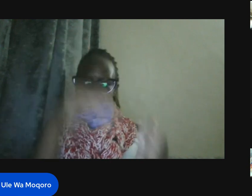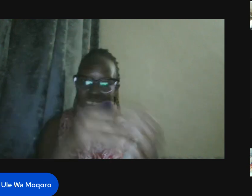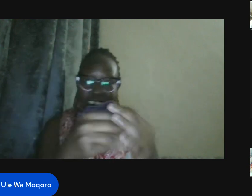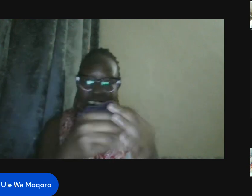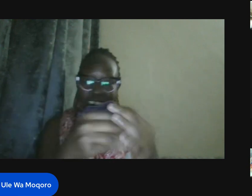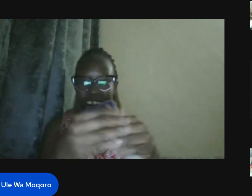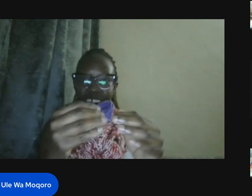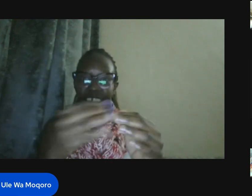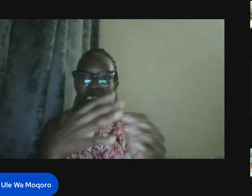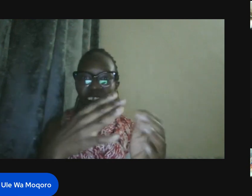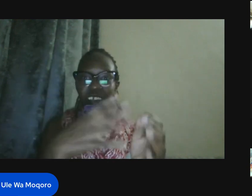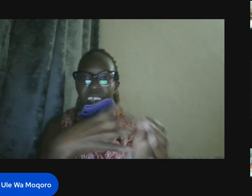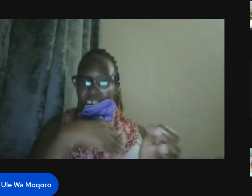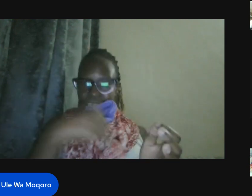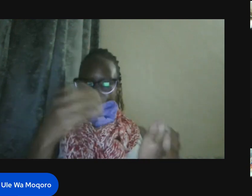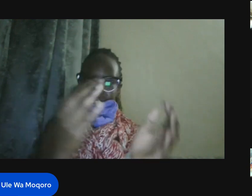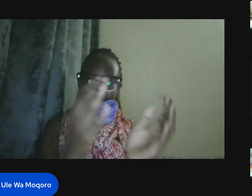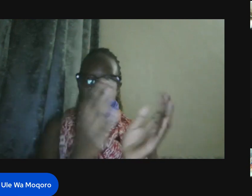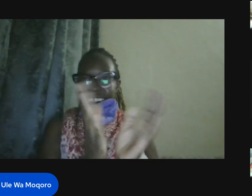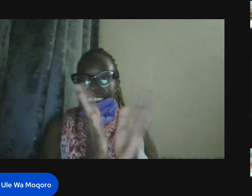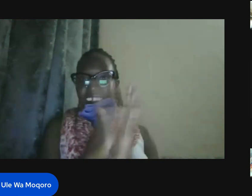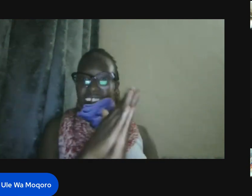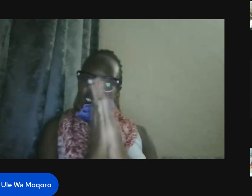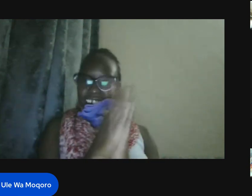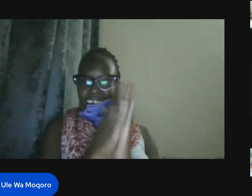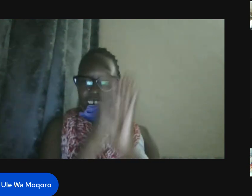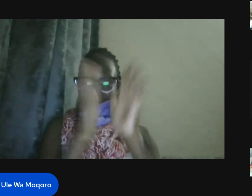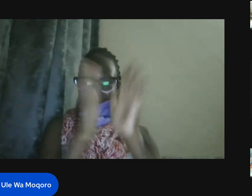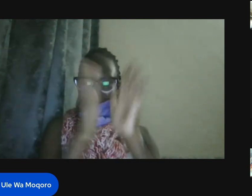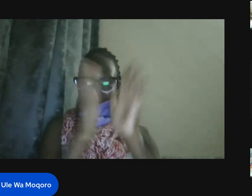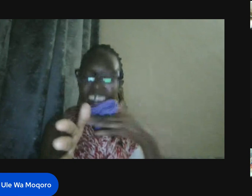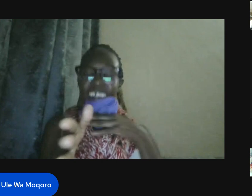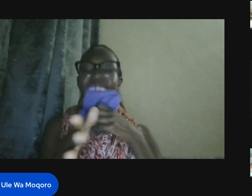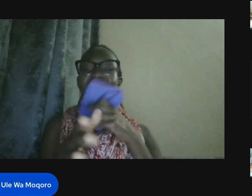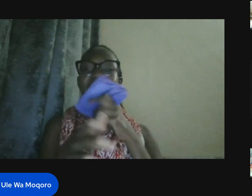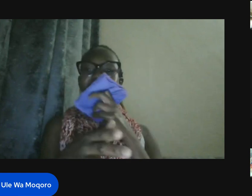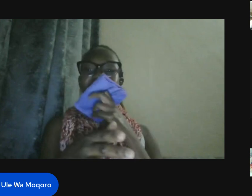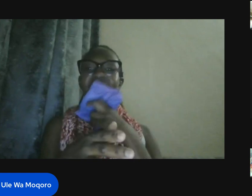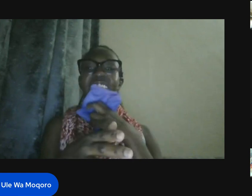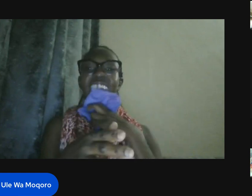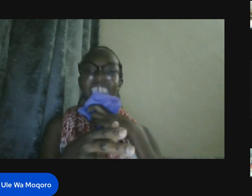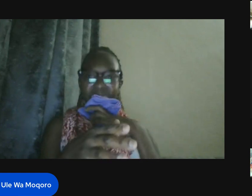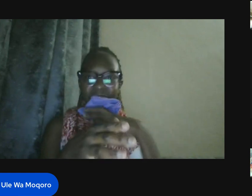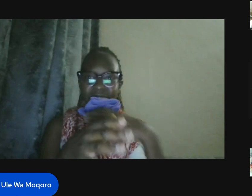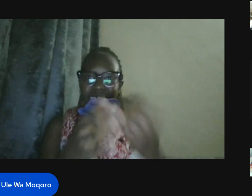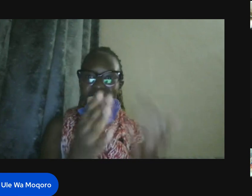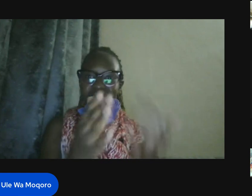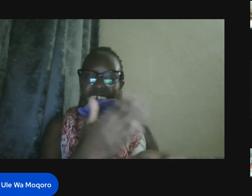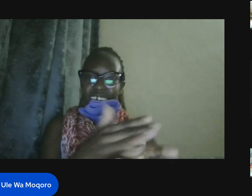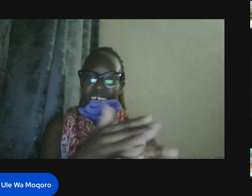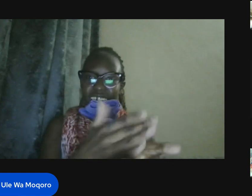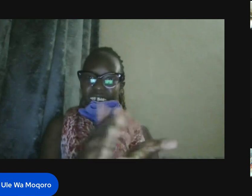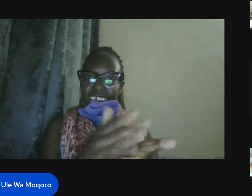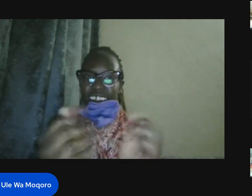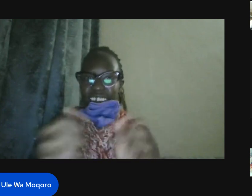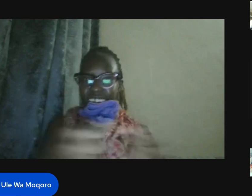see, personally, as a content creator, as well as a storyteller,